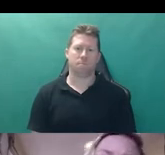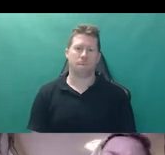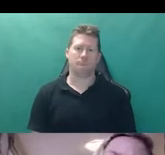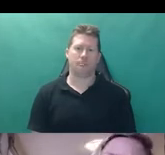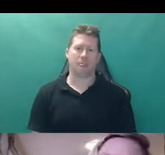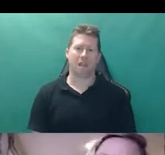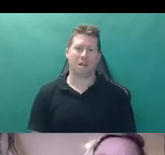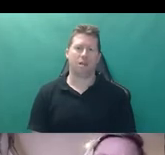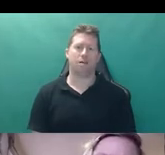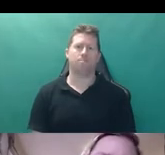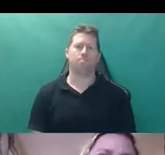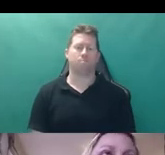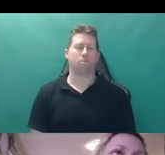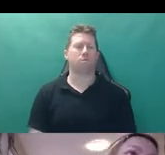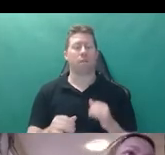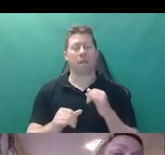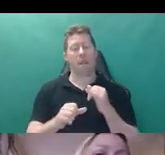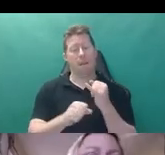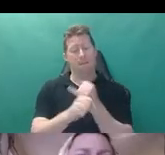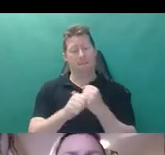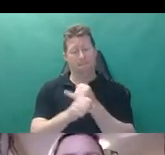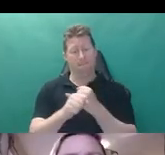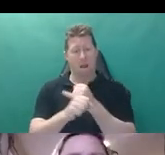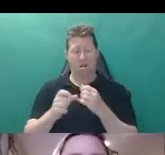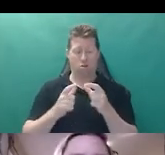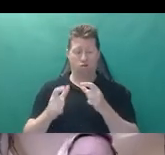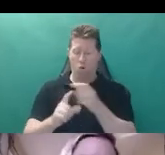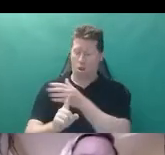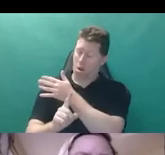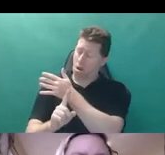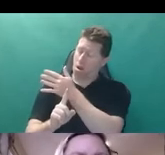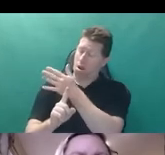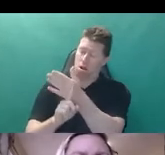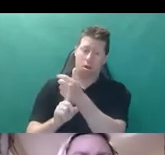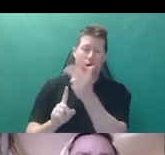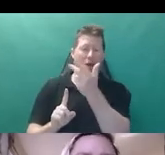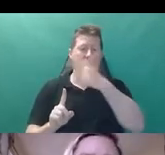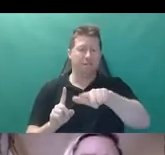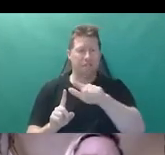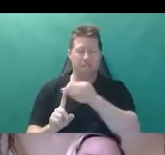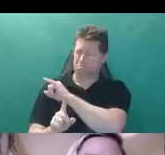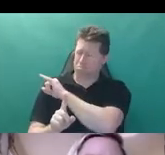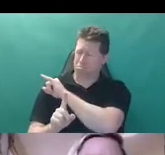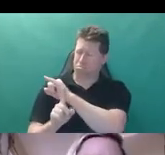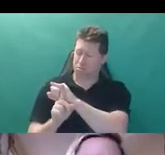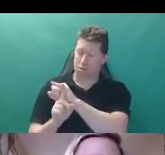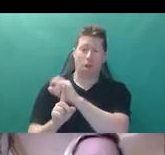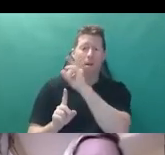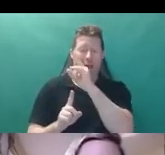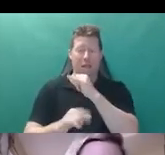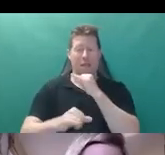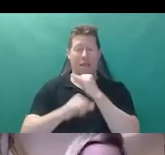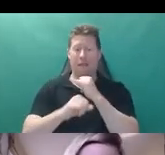So the medicalised control as I said up until the 1970s things weren't good for people with disability but institutionalisation